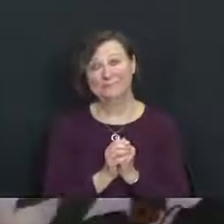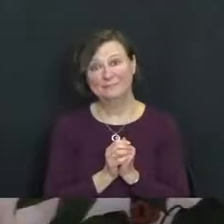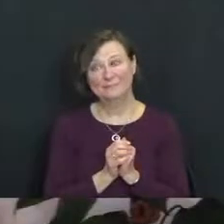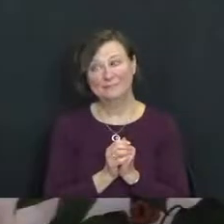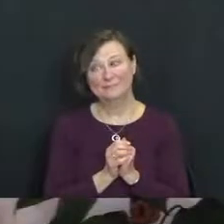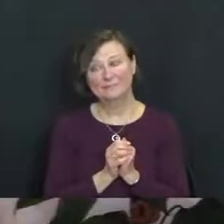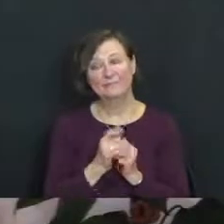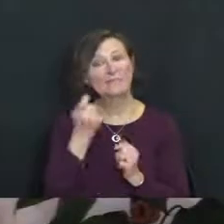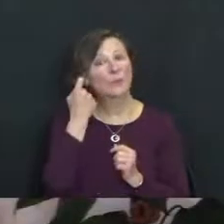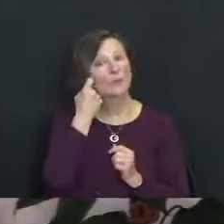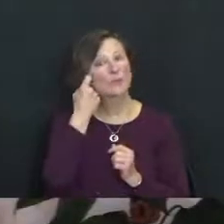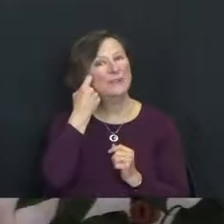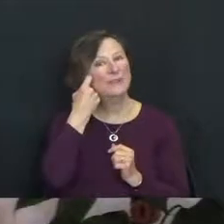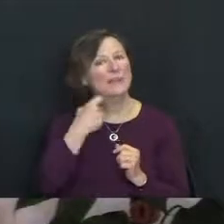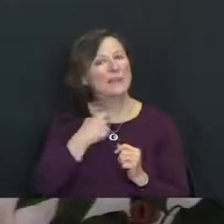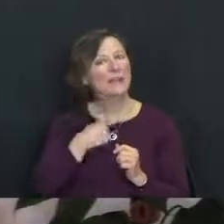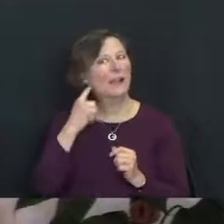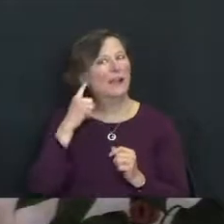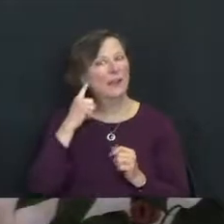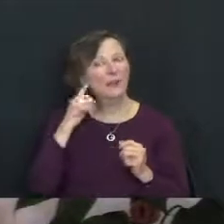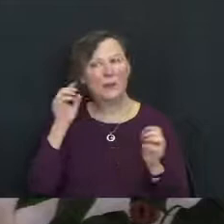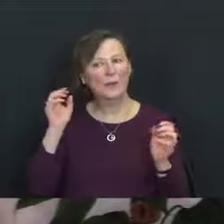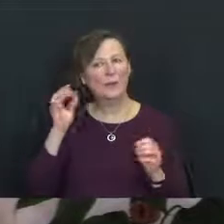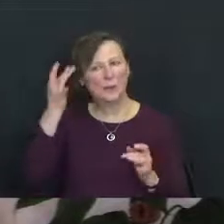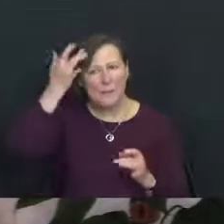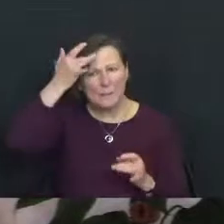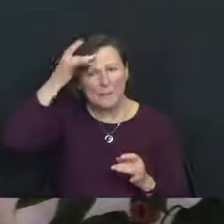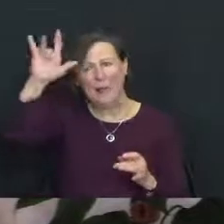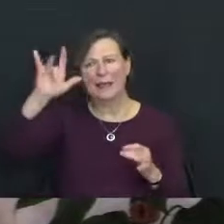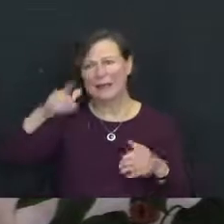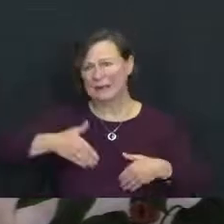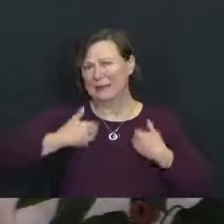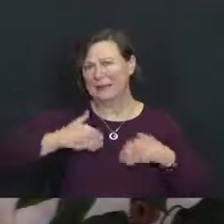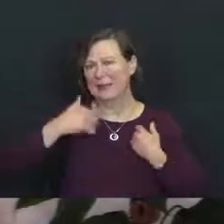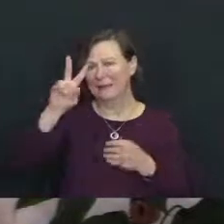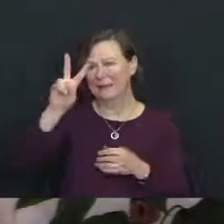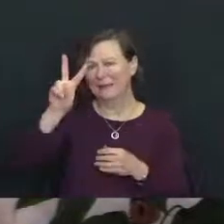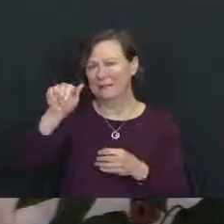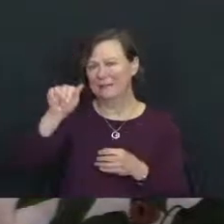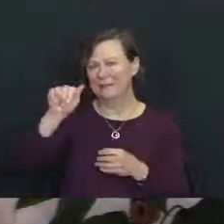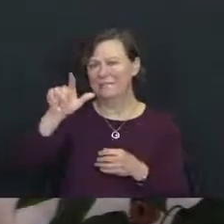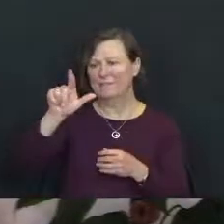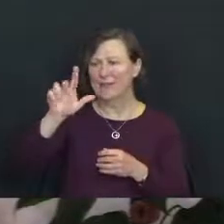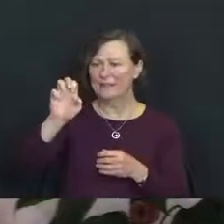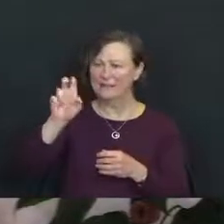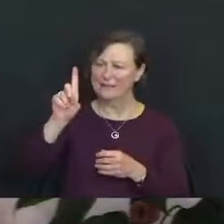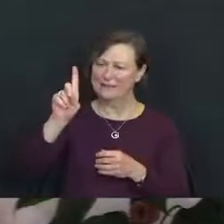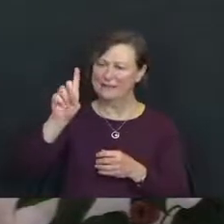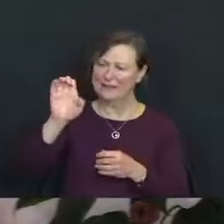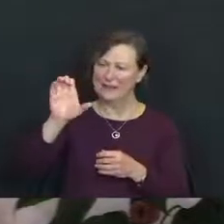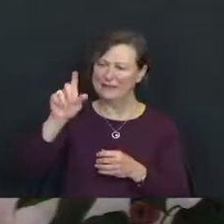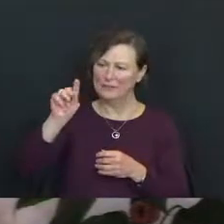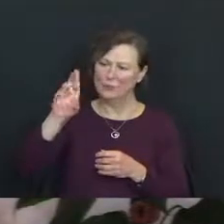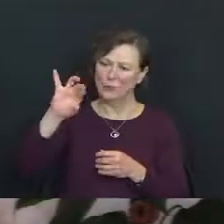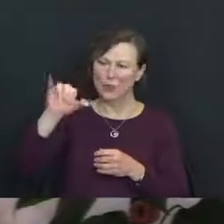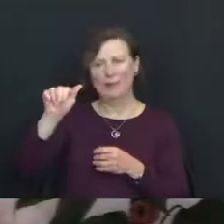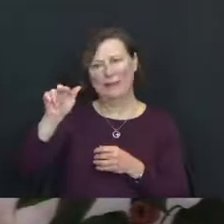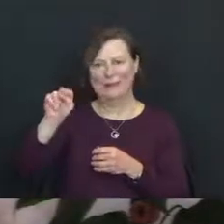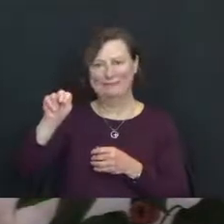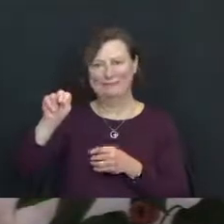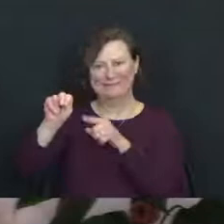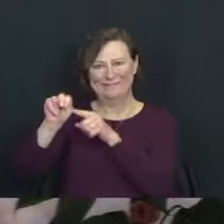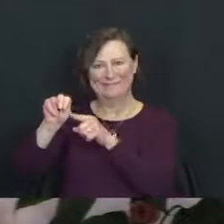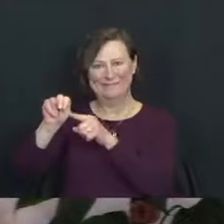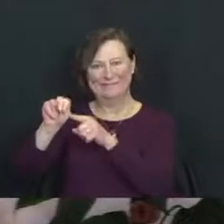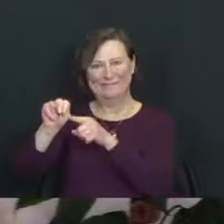Recently, I heard a bright young valedictorian. I started to say Victorian, but no, he was a valedictorian.